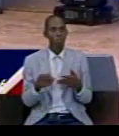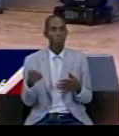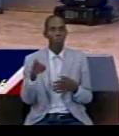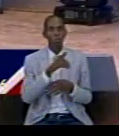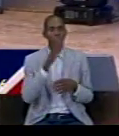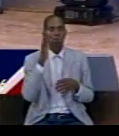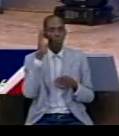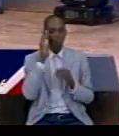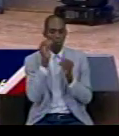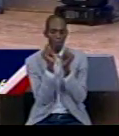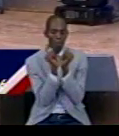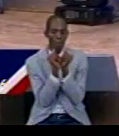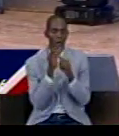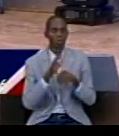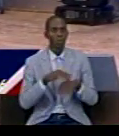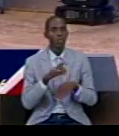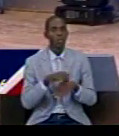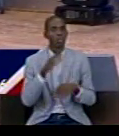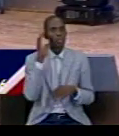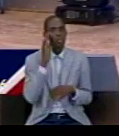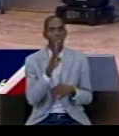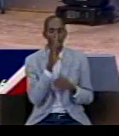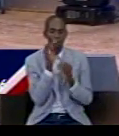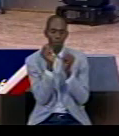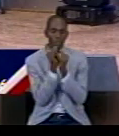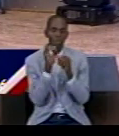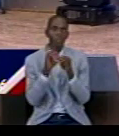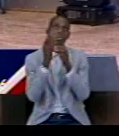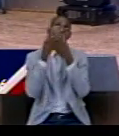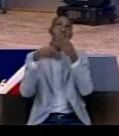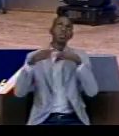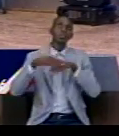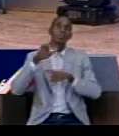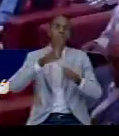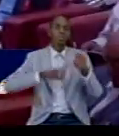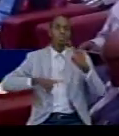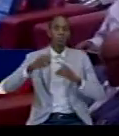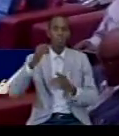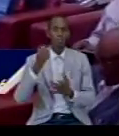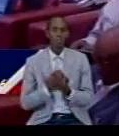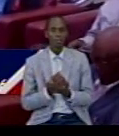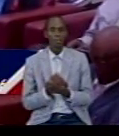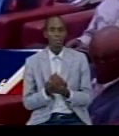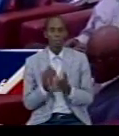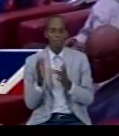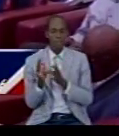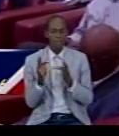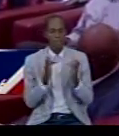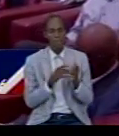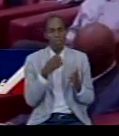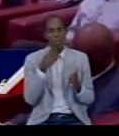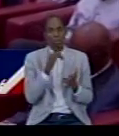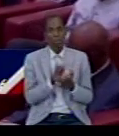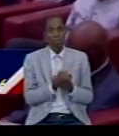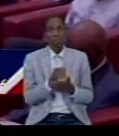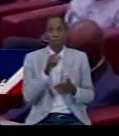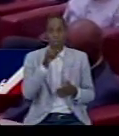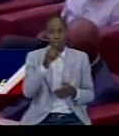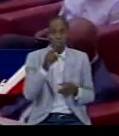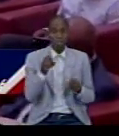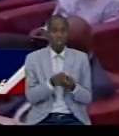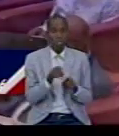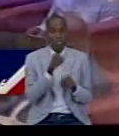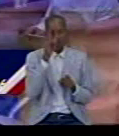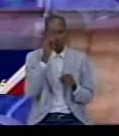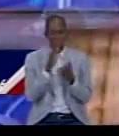on earth shall be bound in heaven. Give me a good amen there. Jesus said, even you as a believer alone